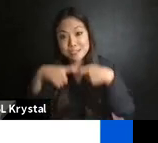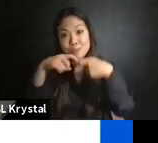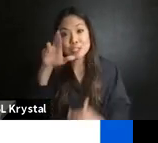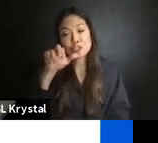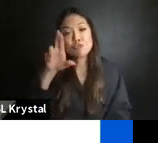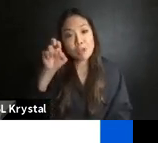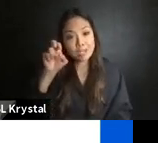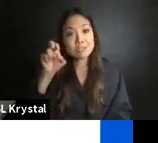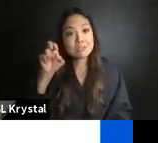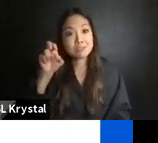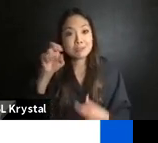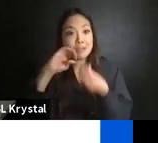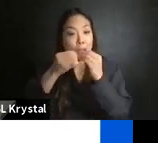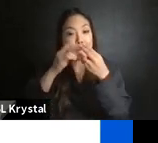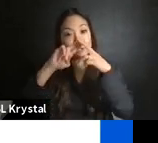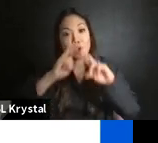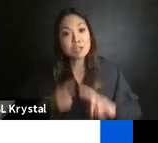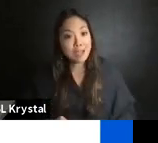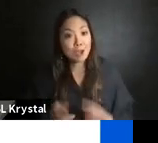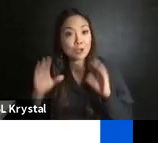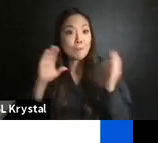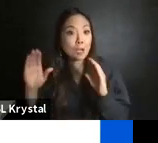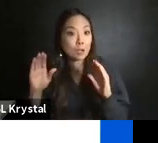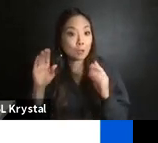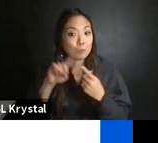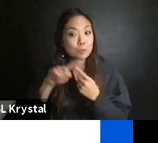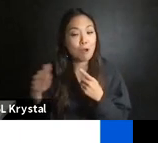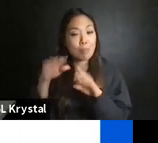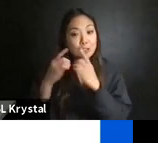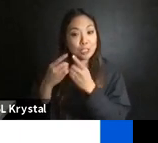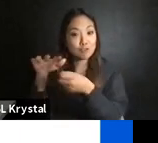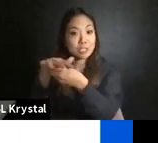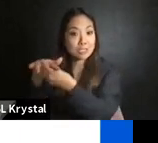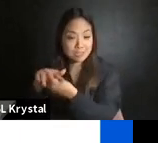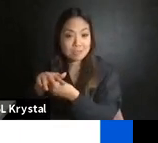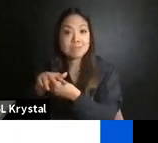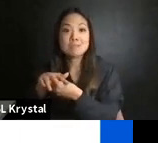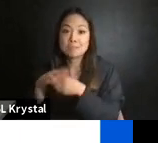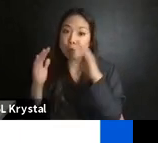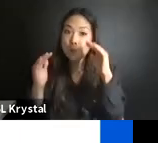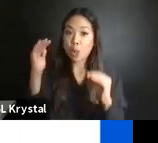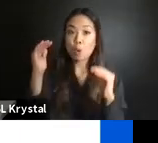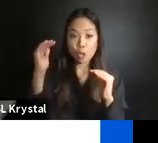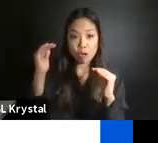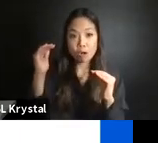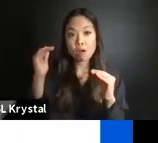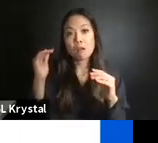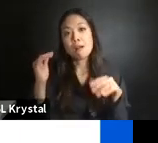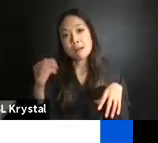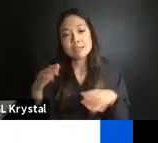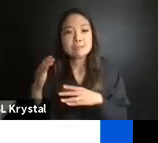gone down and comparable to other districts um were lower a little above the state